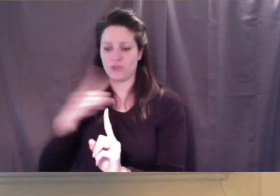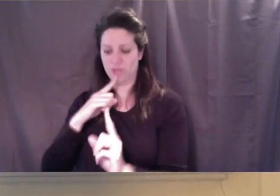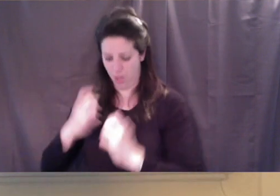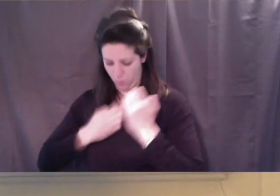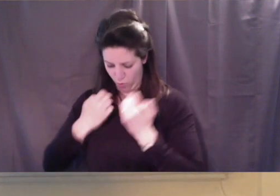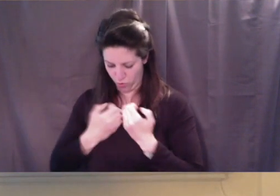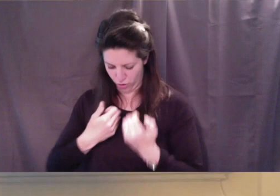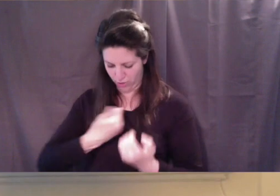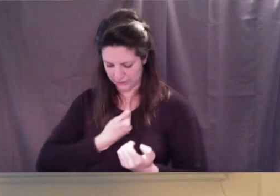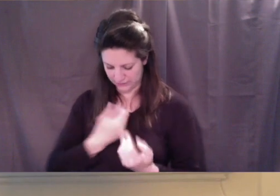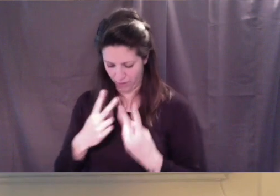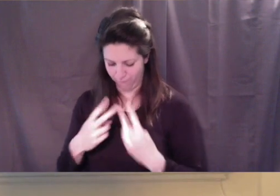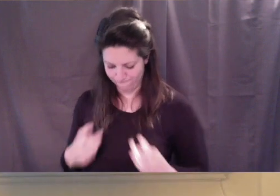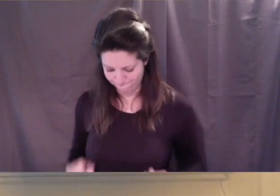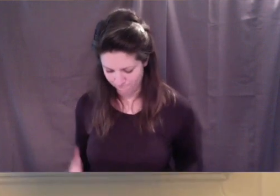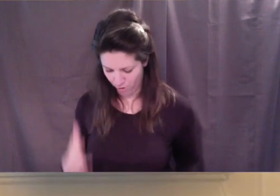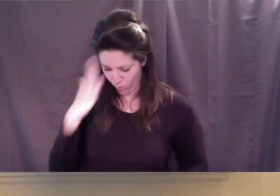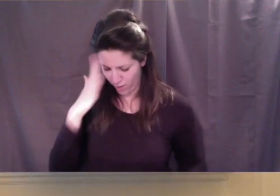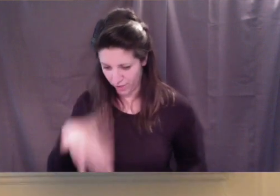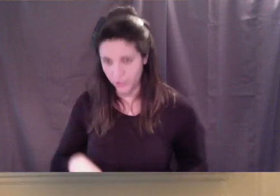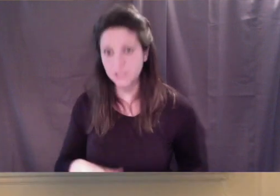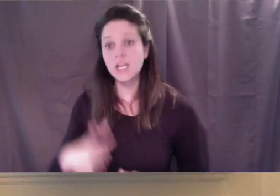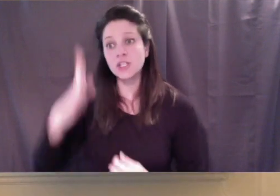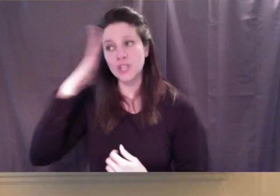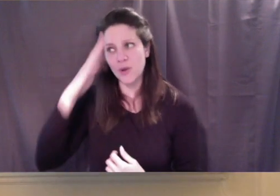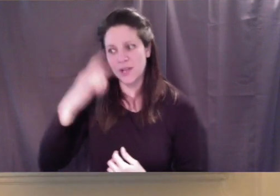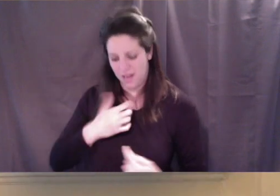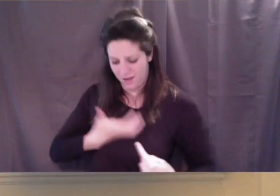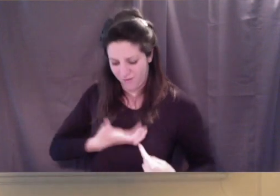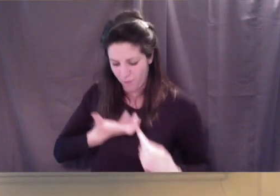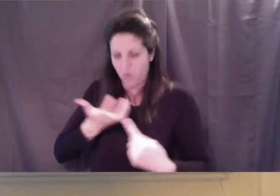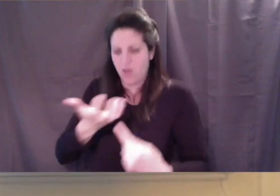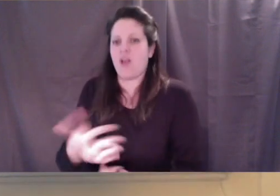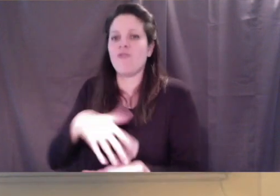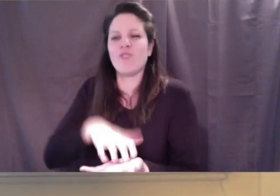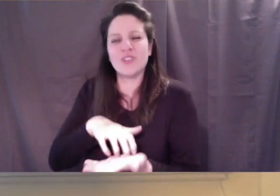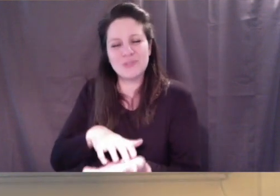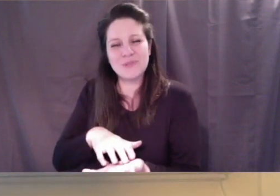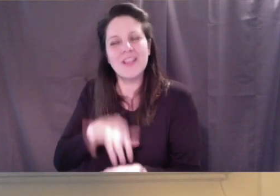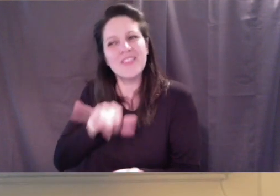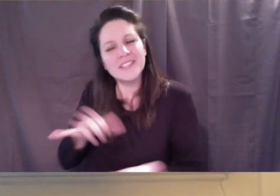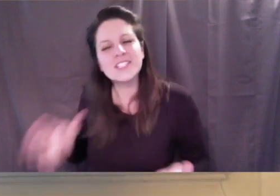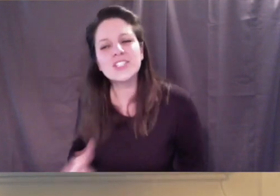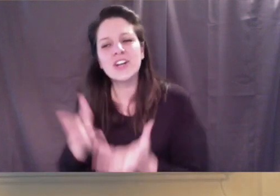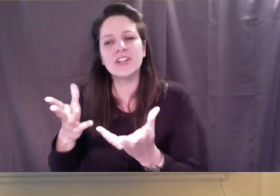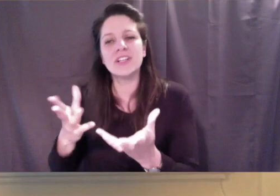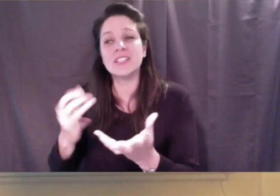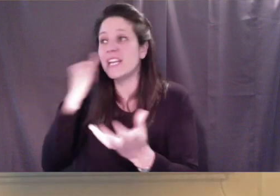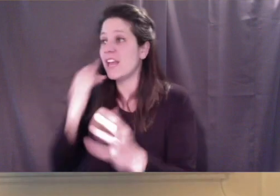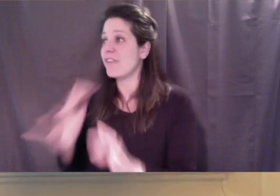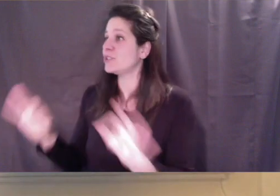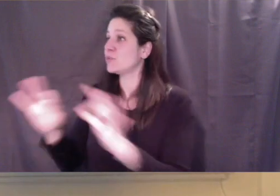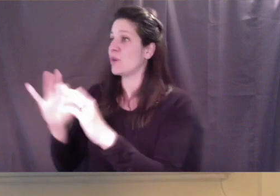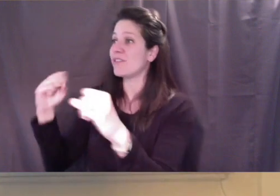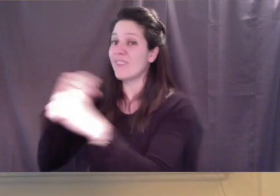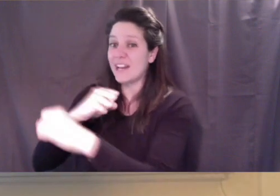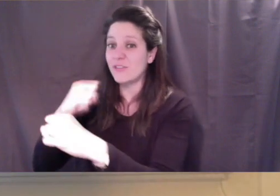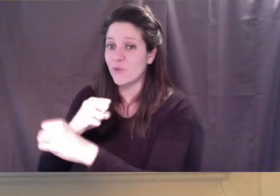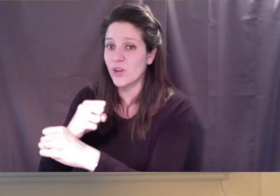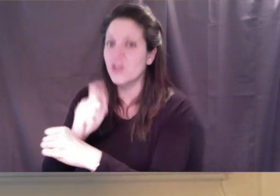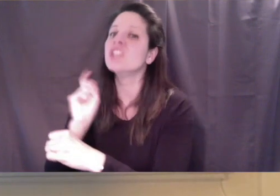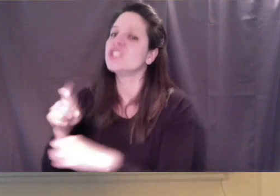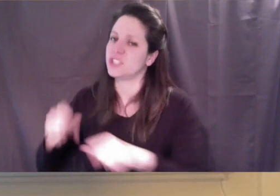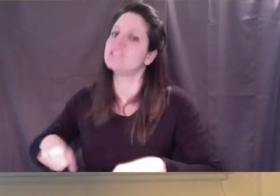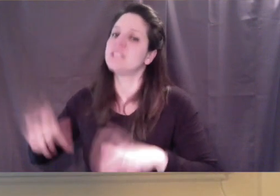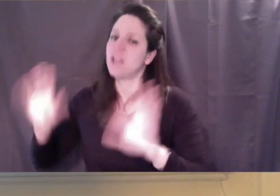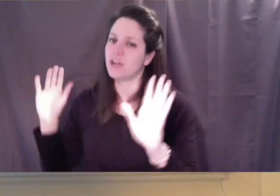emotional self-awareness, where showing vulnerability is accepted and encouraged. And it asserts that anything that's worth fighting for